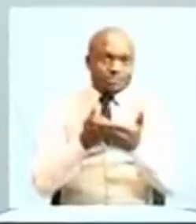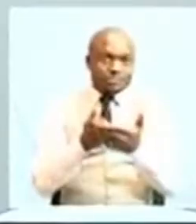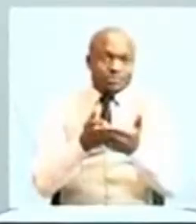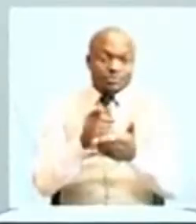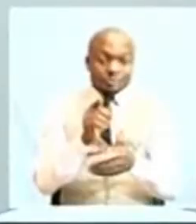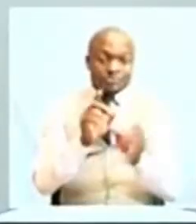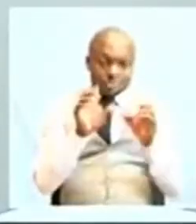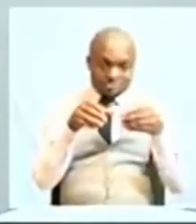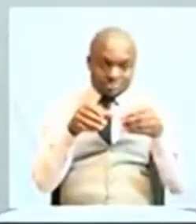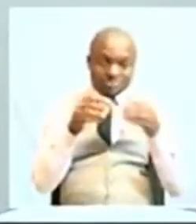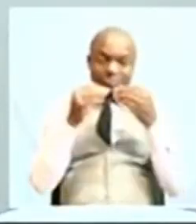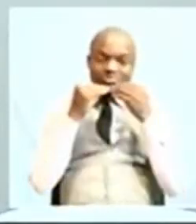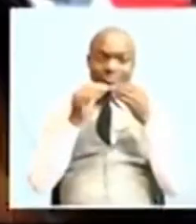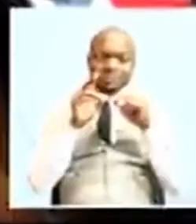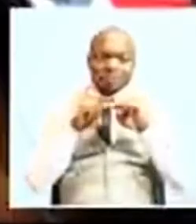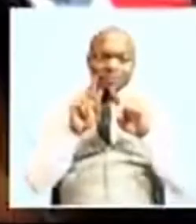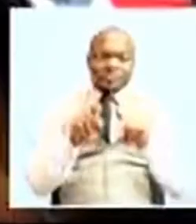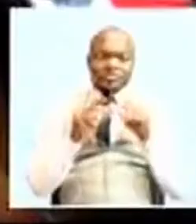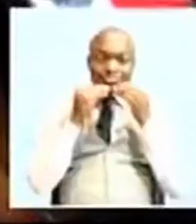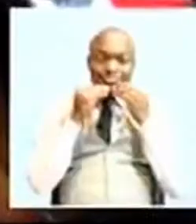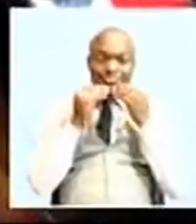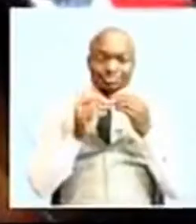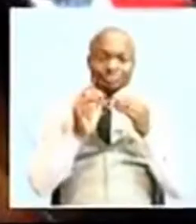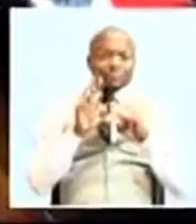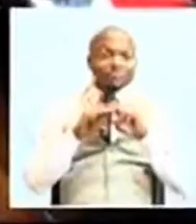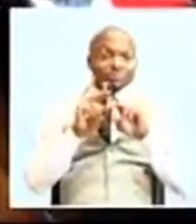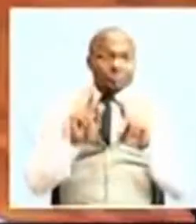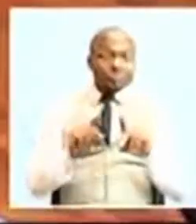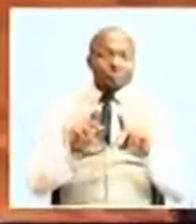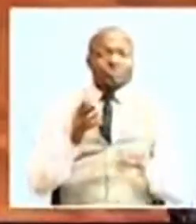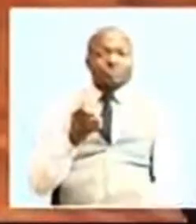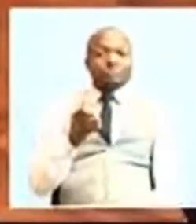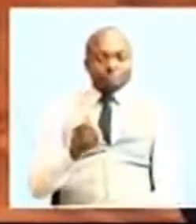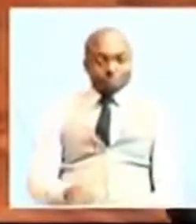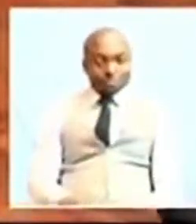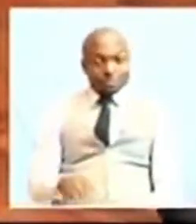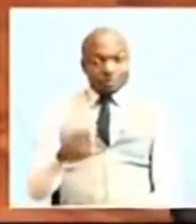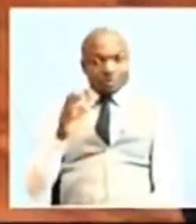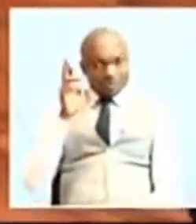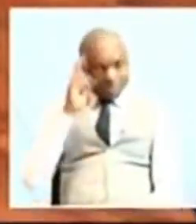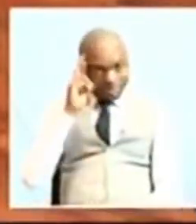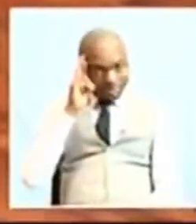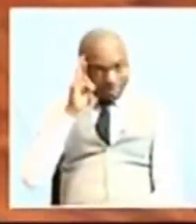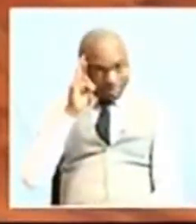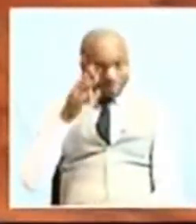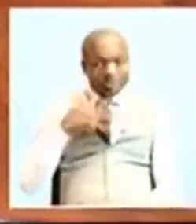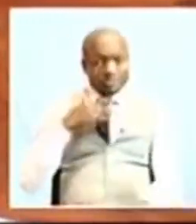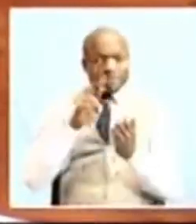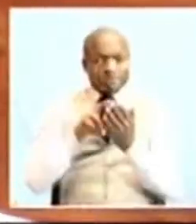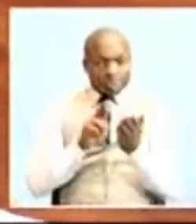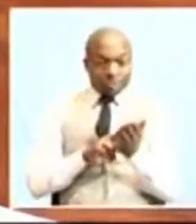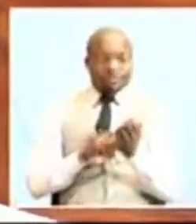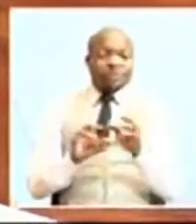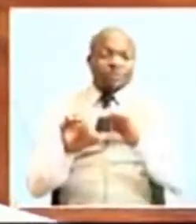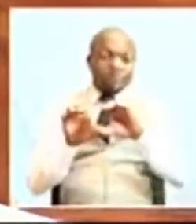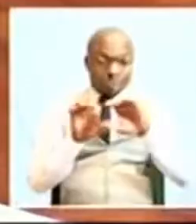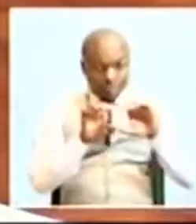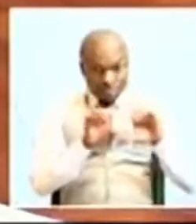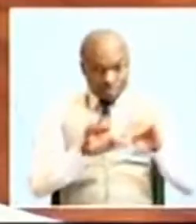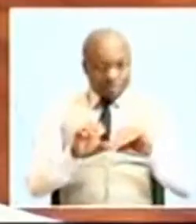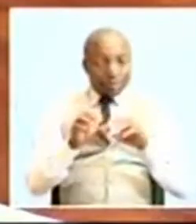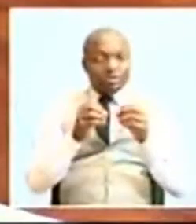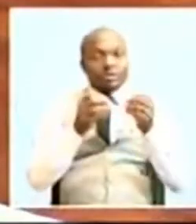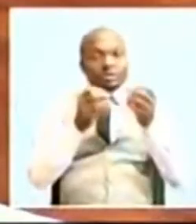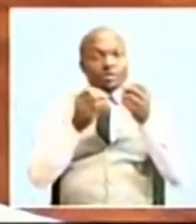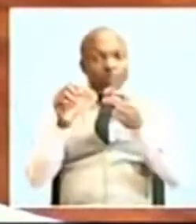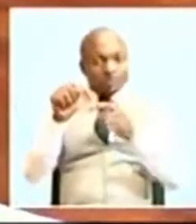Yes. Thank you very much, Chair. I remember in my report mentioning we've done a number of trainings